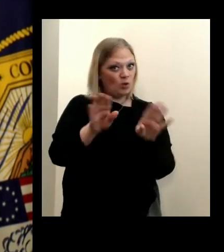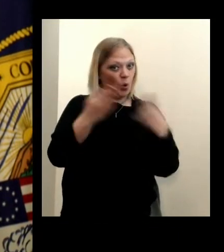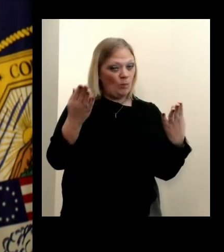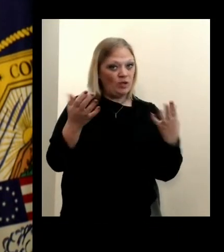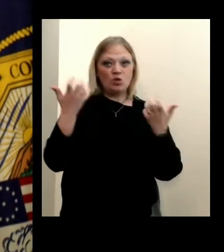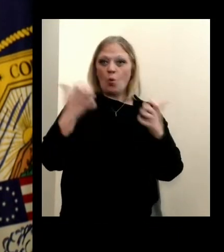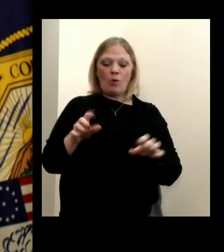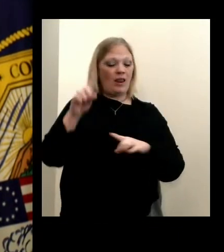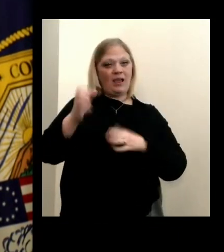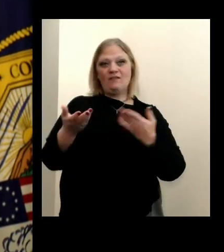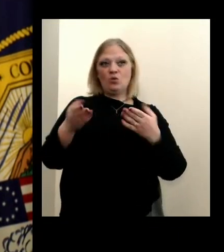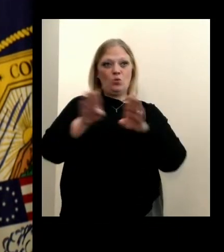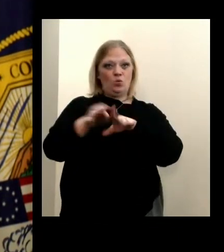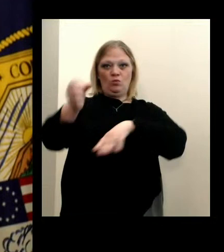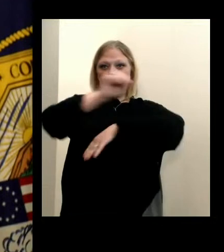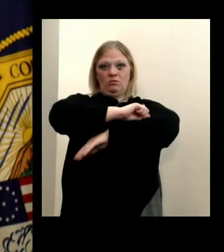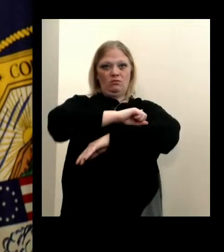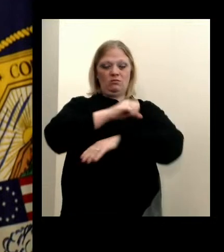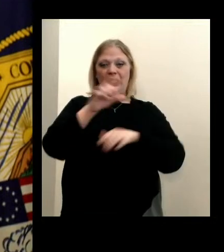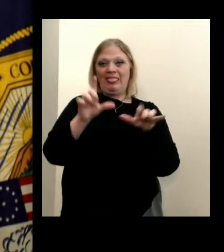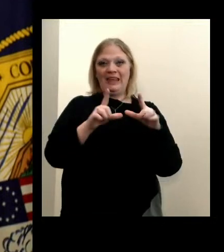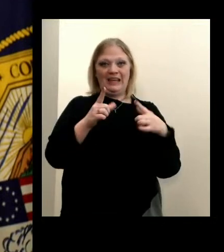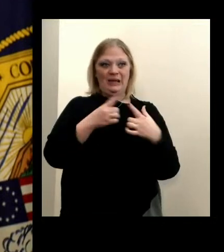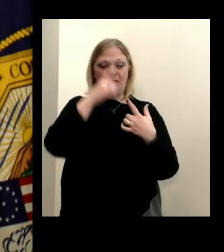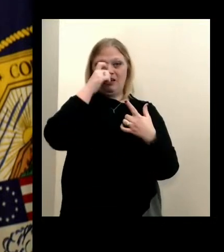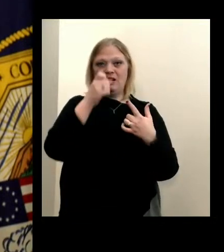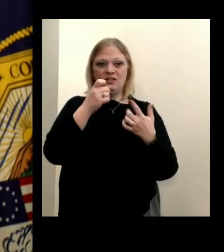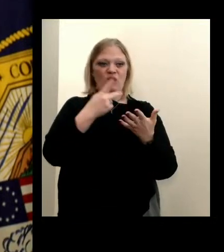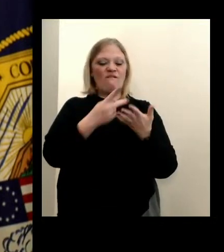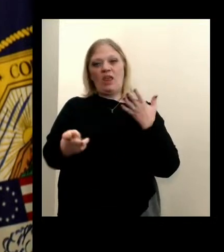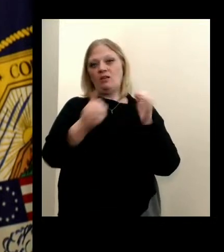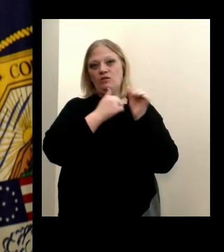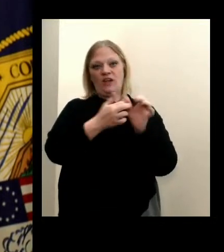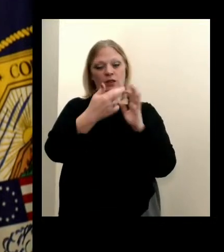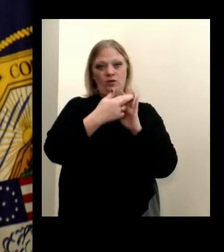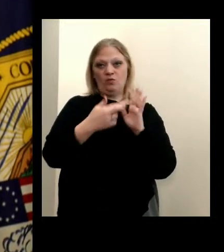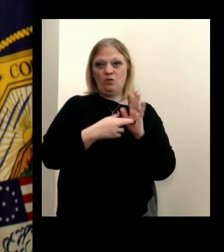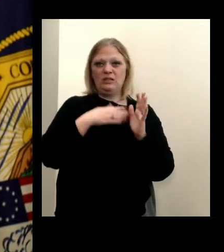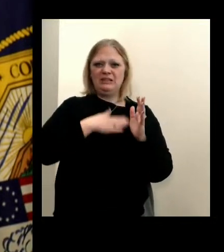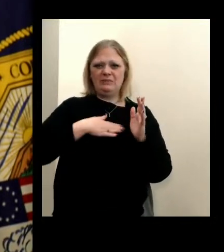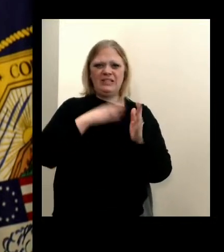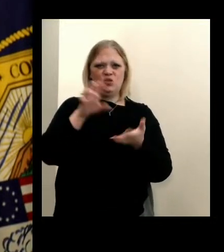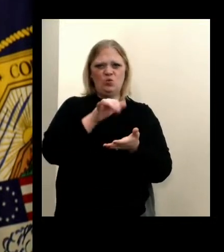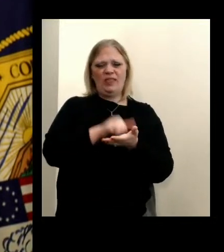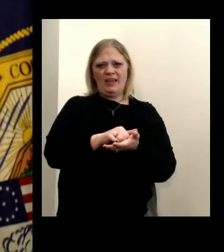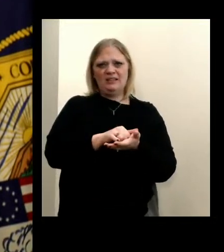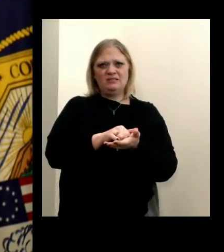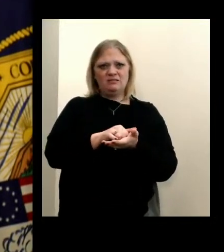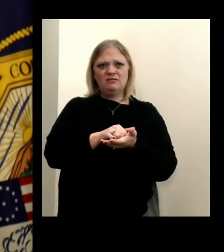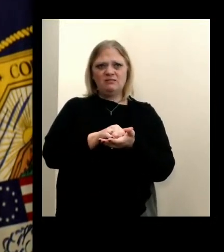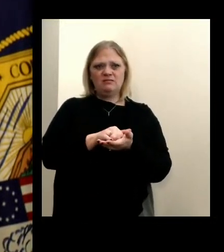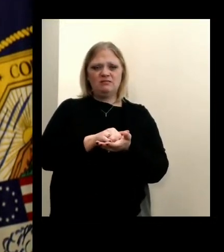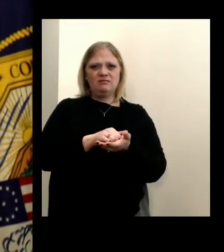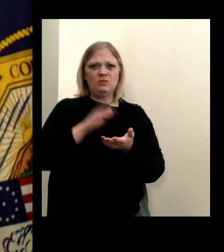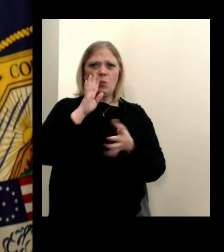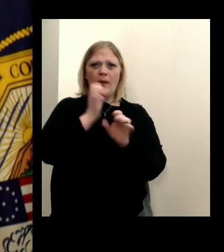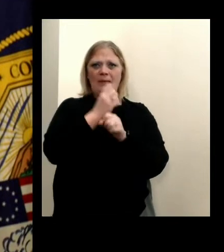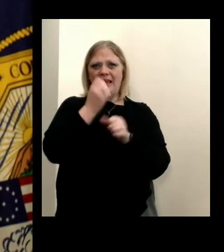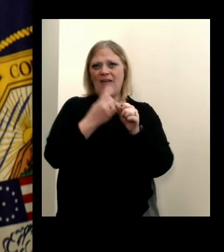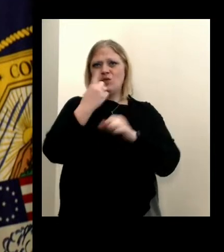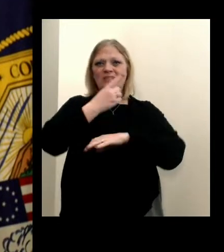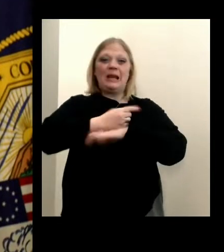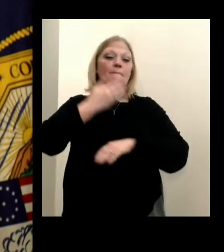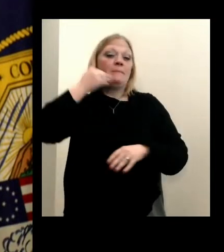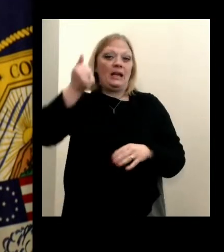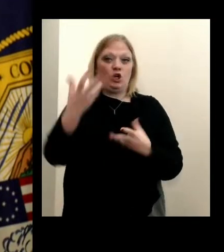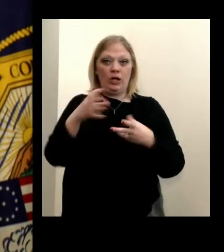want to have to shut any league down because of failure to follow the rules. So please do that, and it'll make everyone's day better,